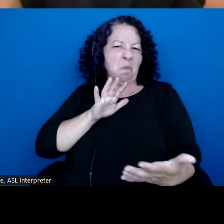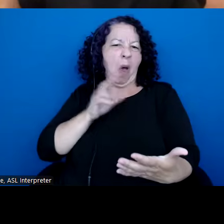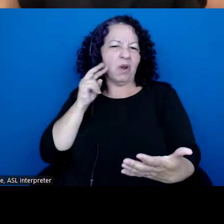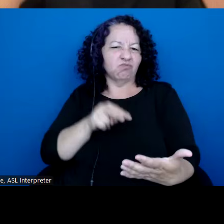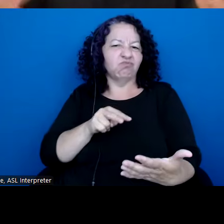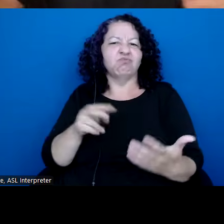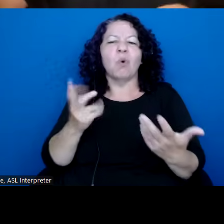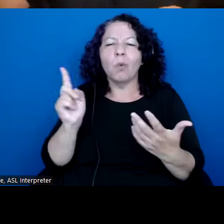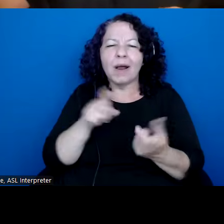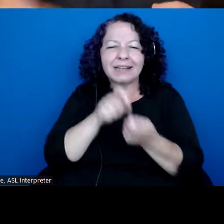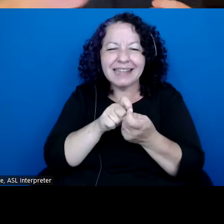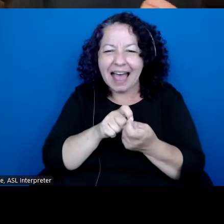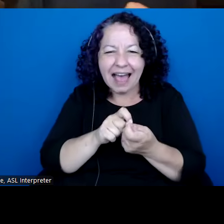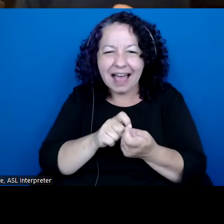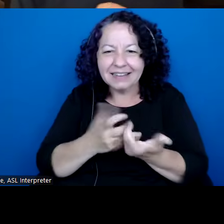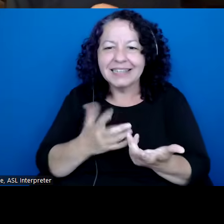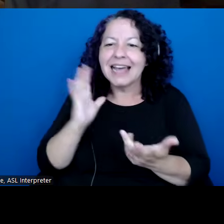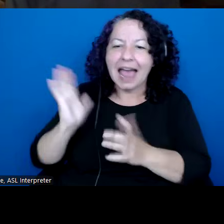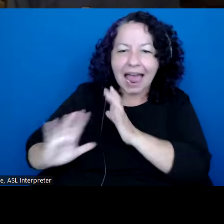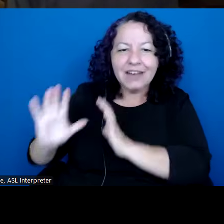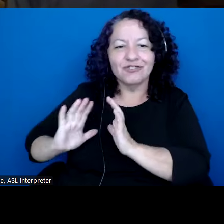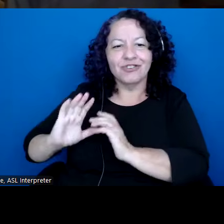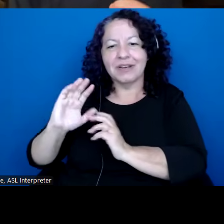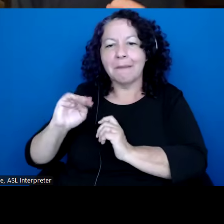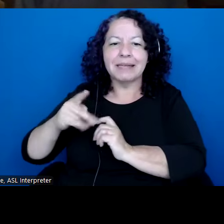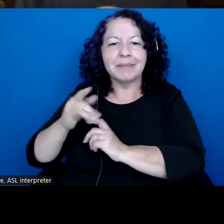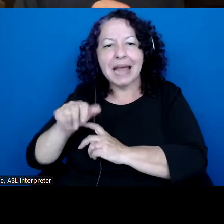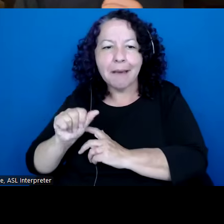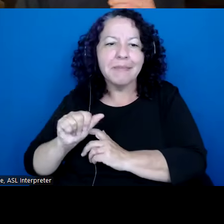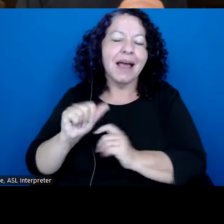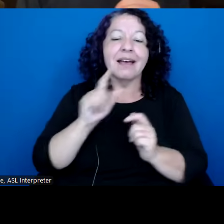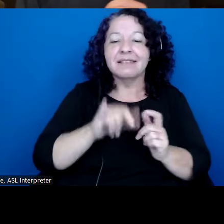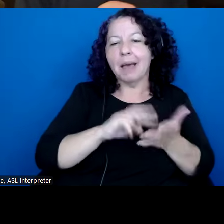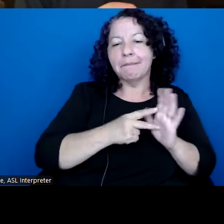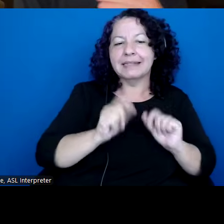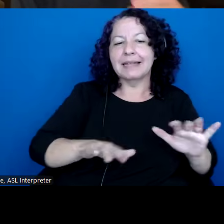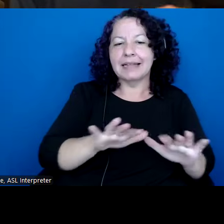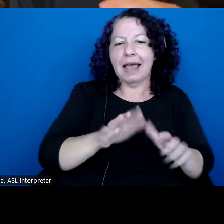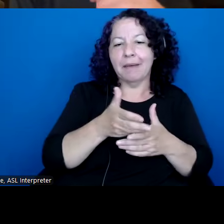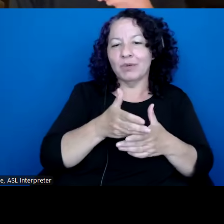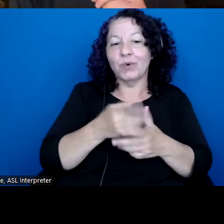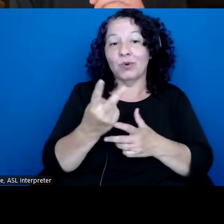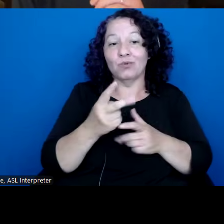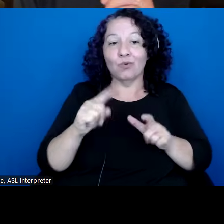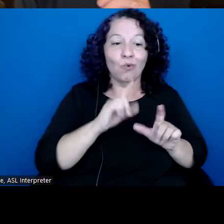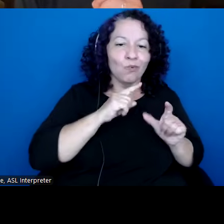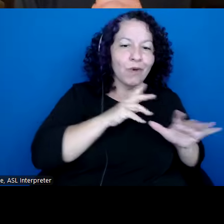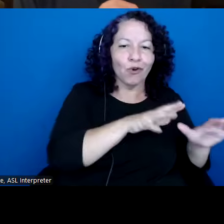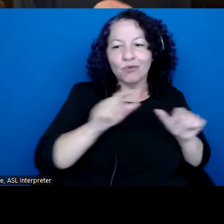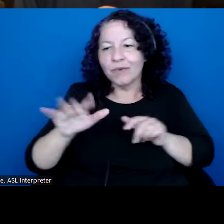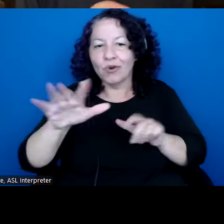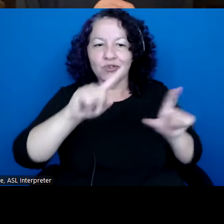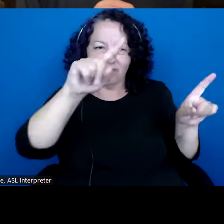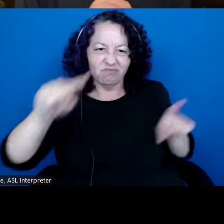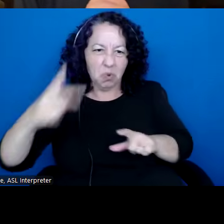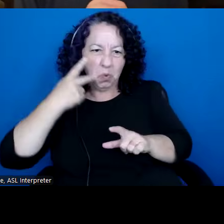where is the place that I'm talking about today? Ancient Mesopotamia, the land between the rivers. Here you have a general map to orient us. You can see in the background, I hope you've got